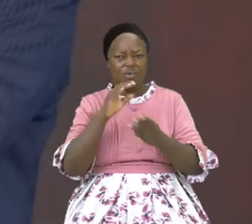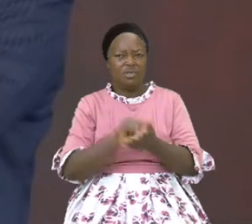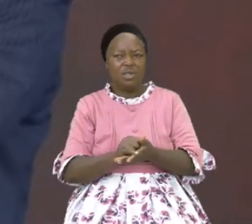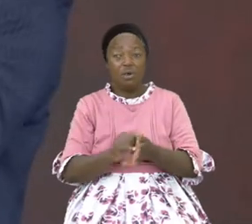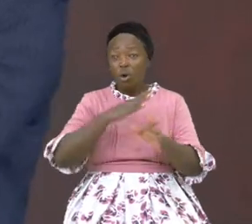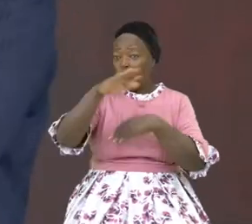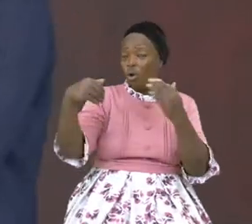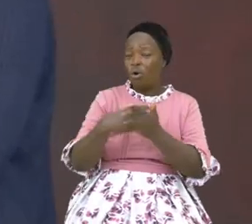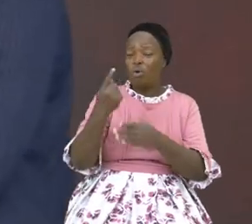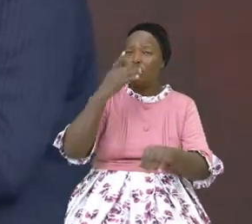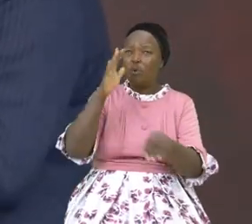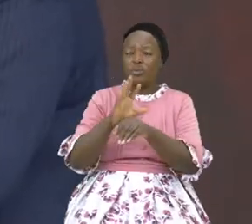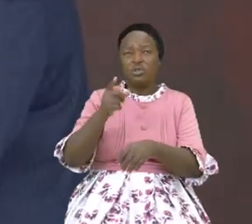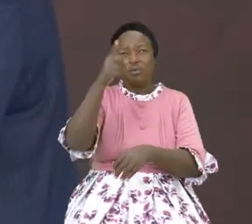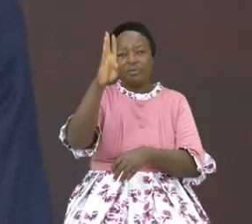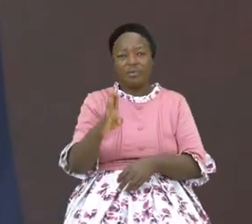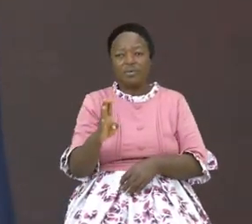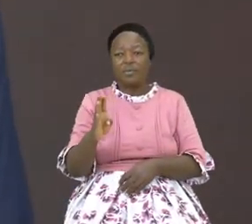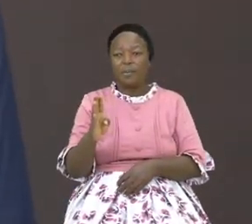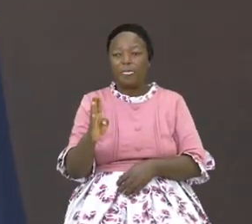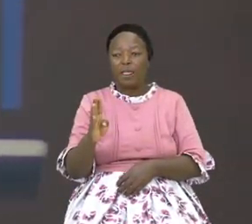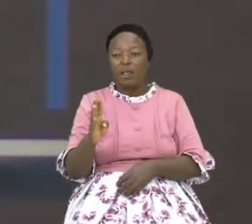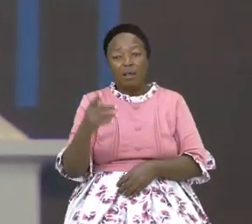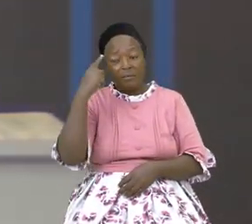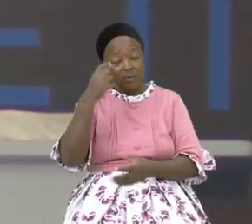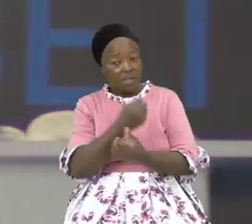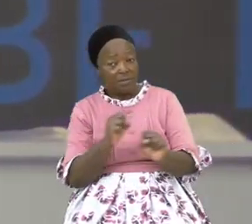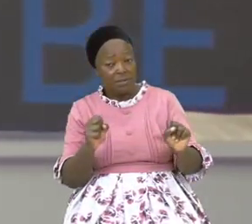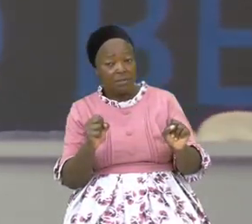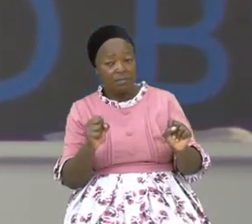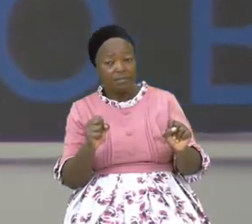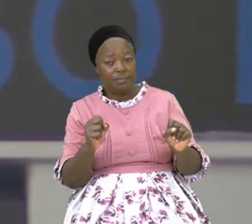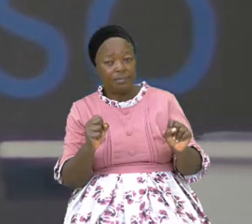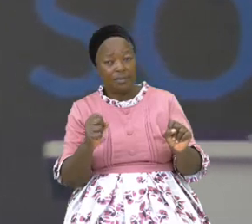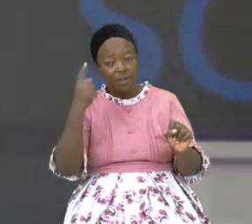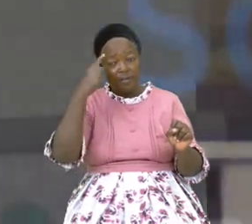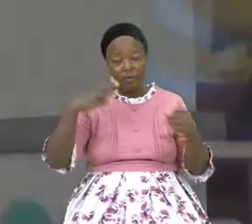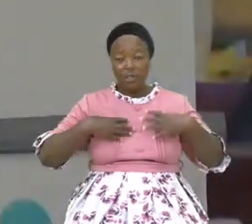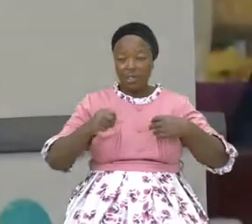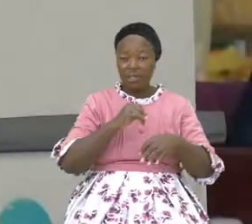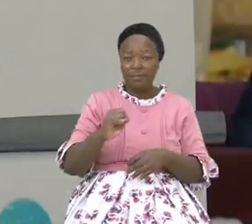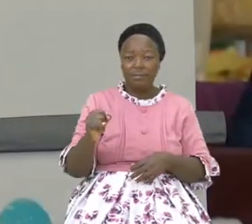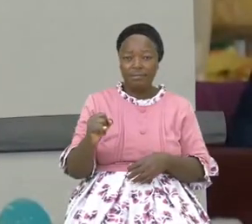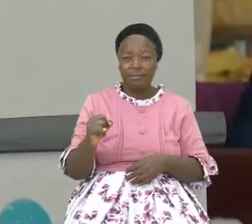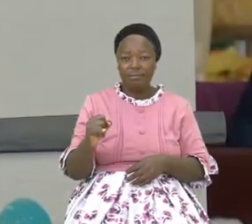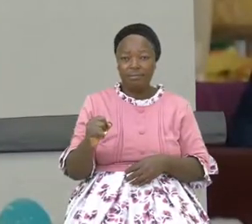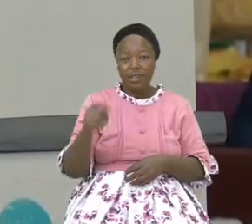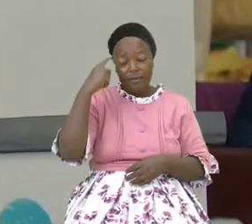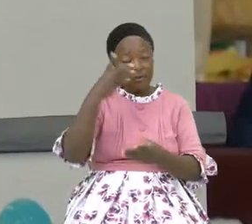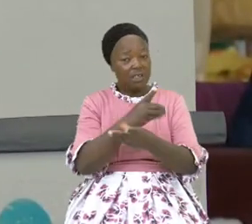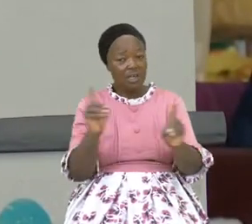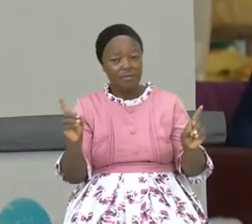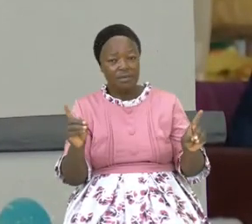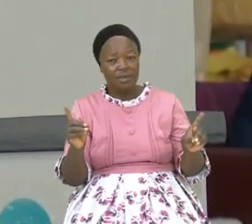the promises of God for salvation, for healing, for